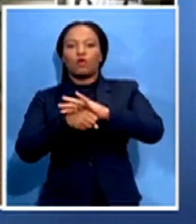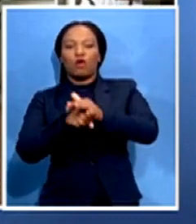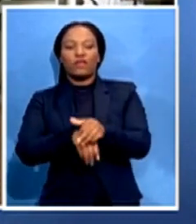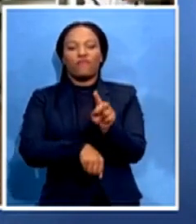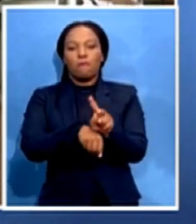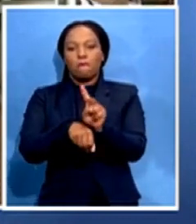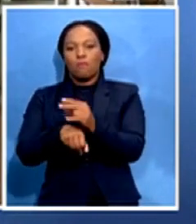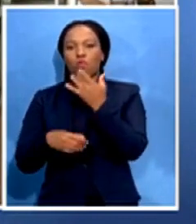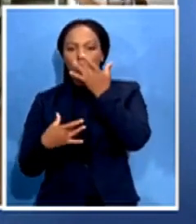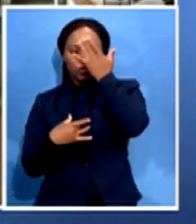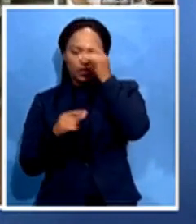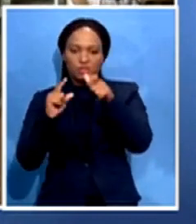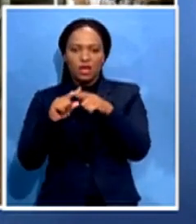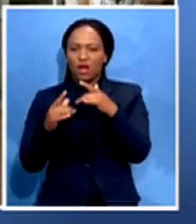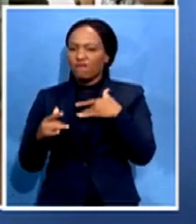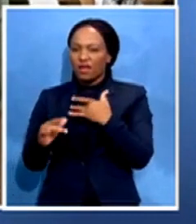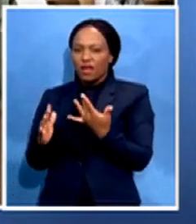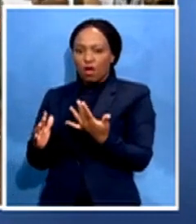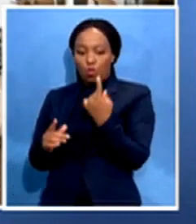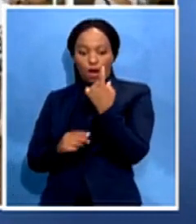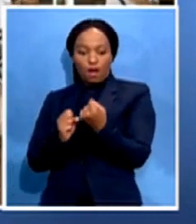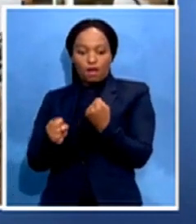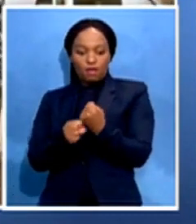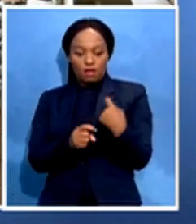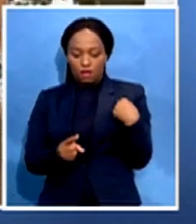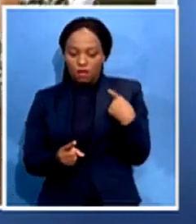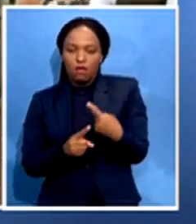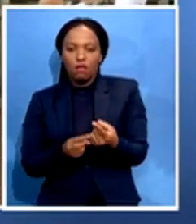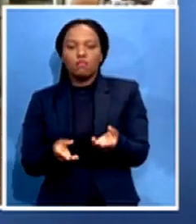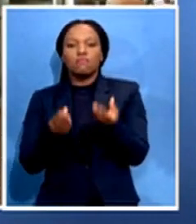on and now that the vaccines are being rolled out?